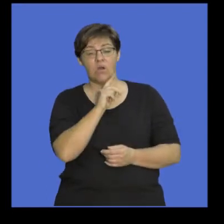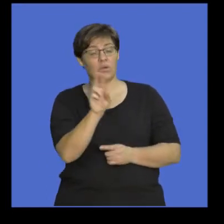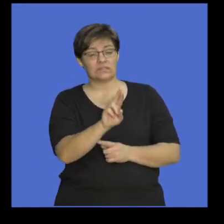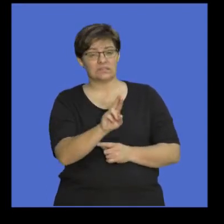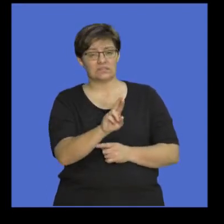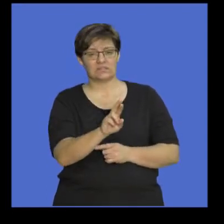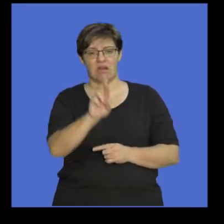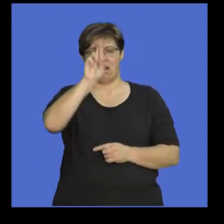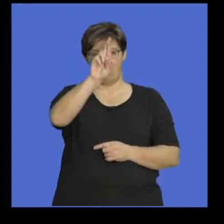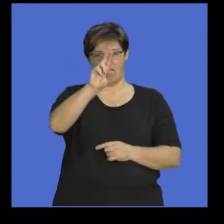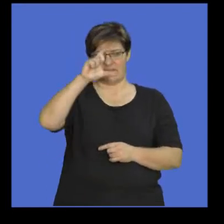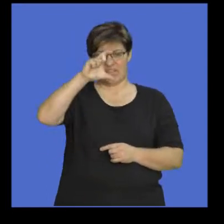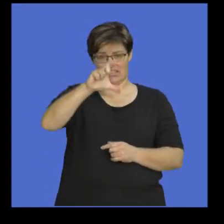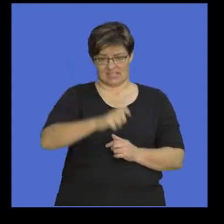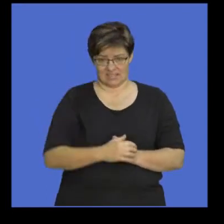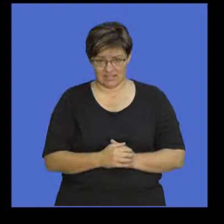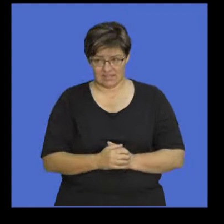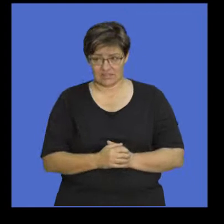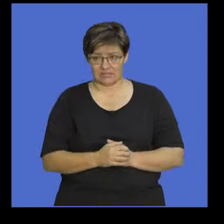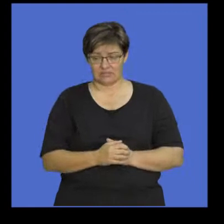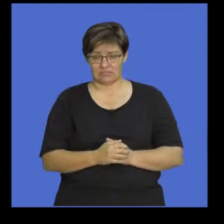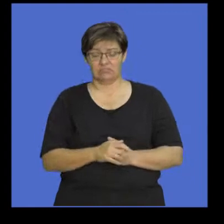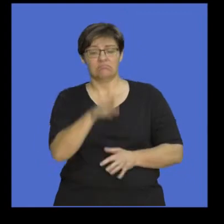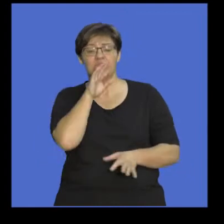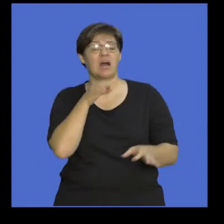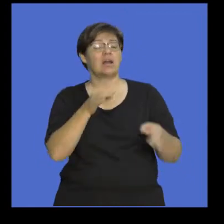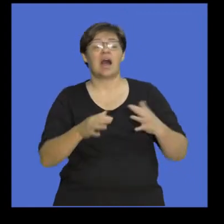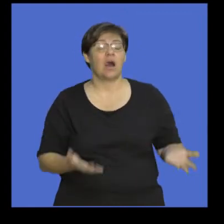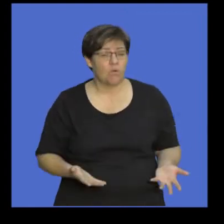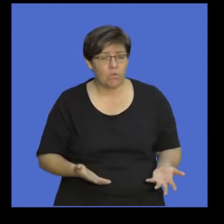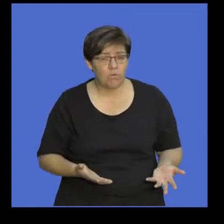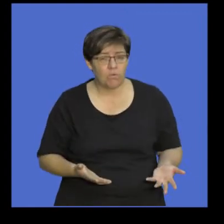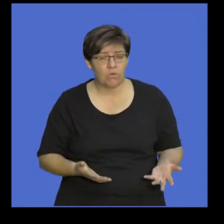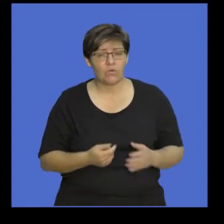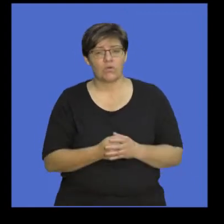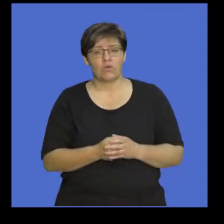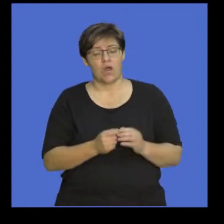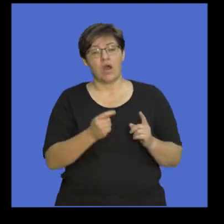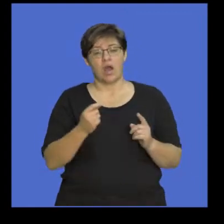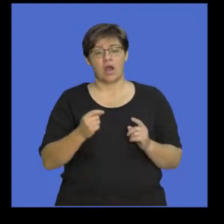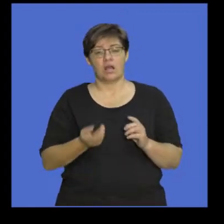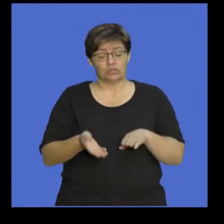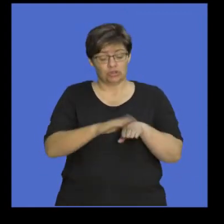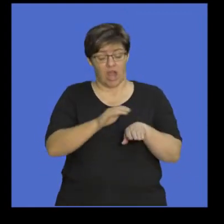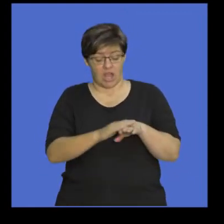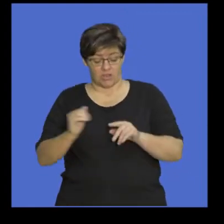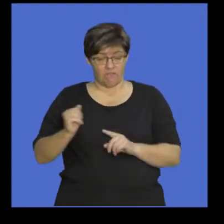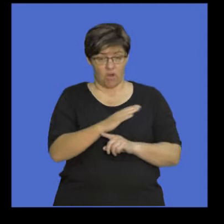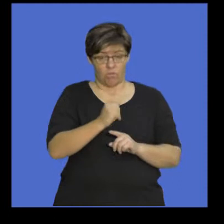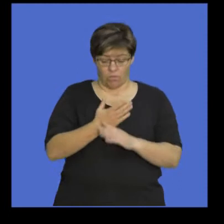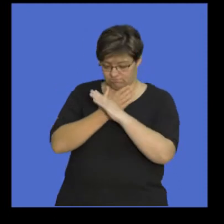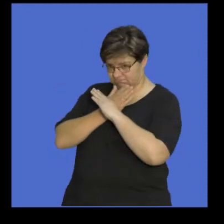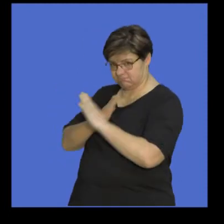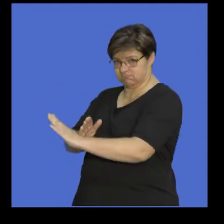letter R for now, okay? We're saying resistance is defined as the opposition to the flow of charges,